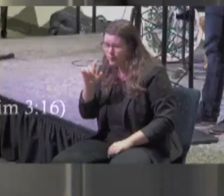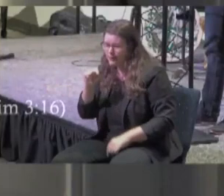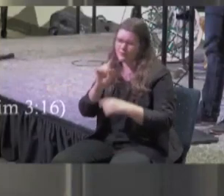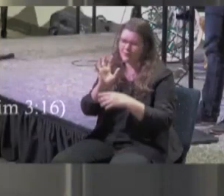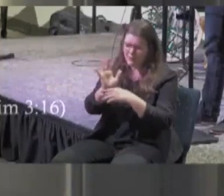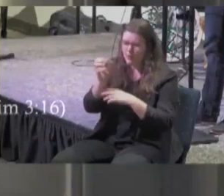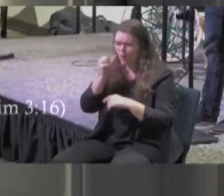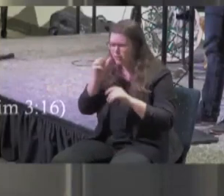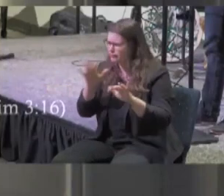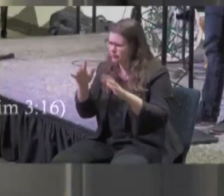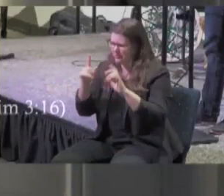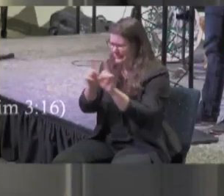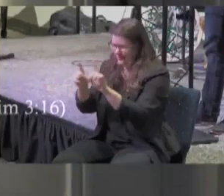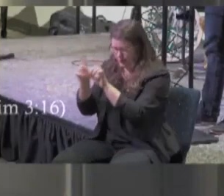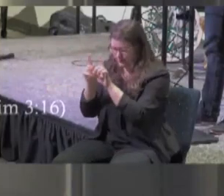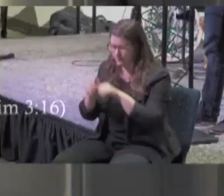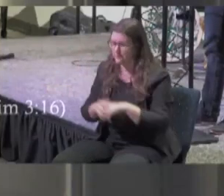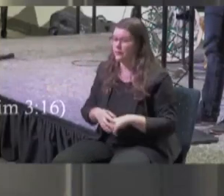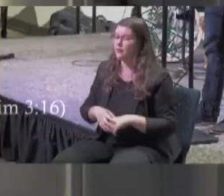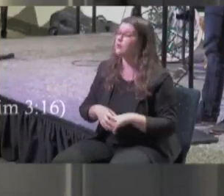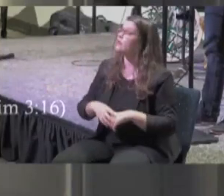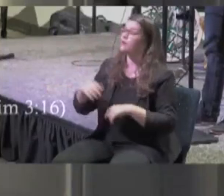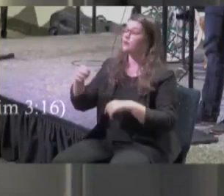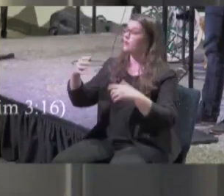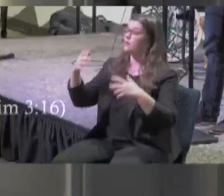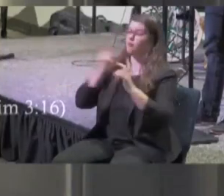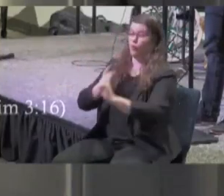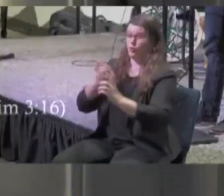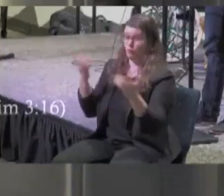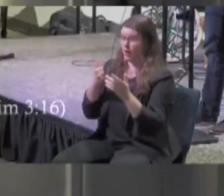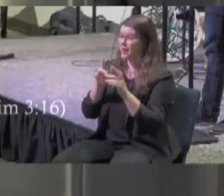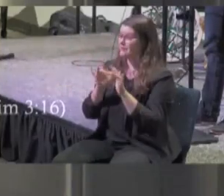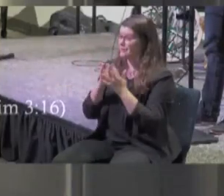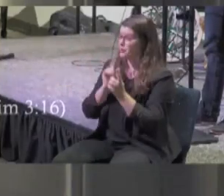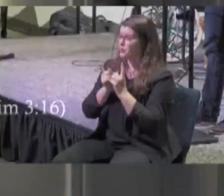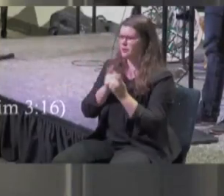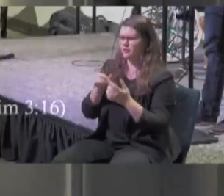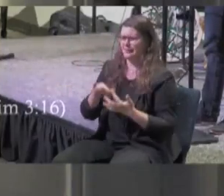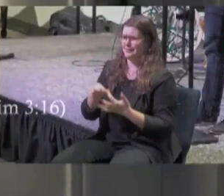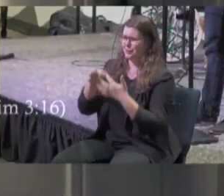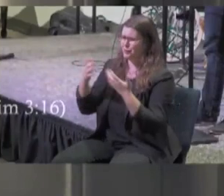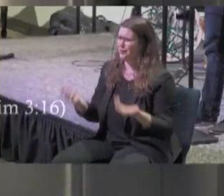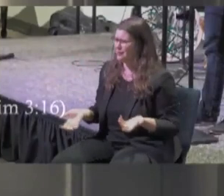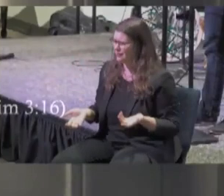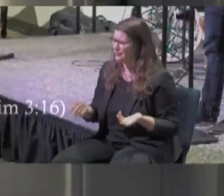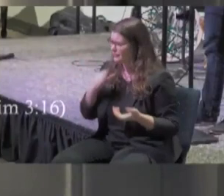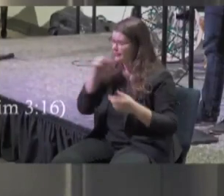Bible translation is, therefore, special. It's a distinctive discipline.